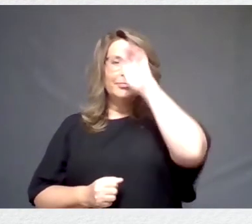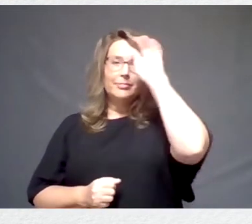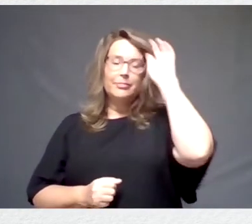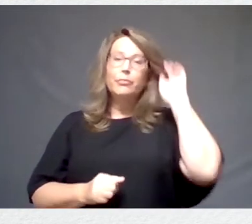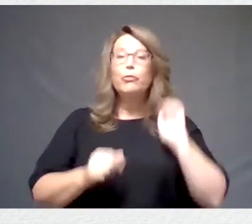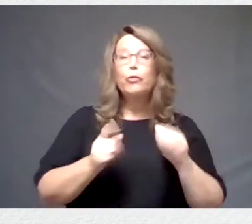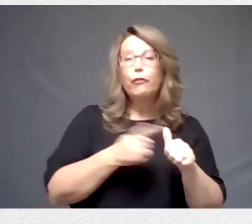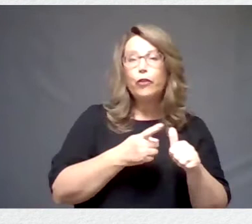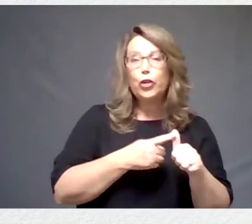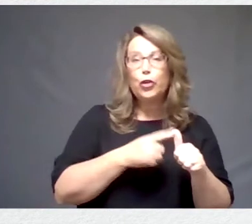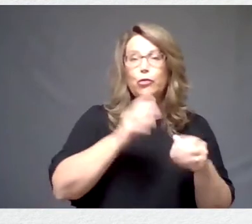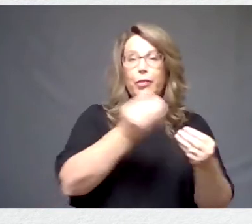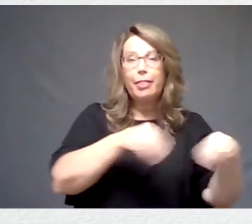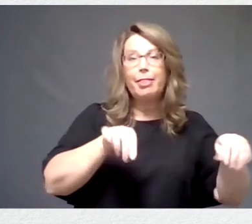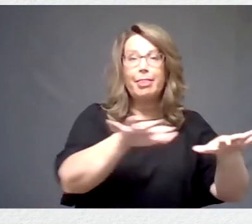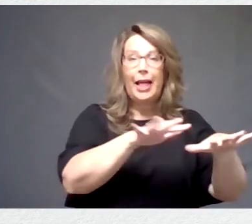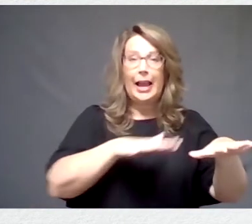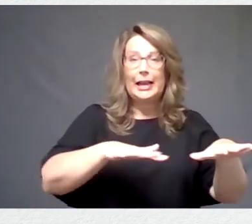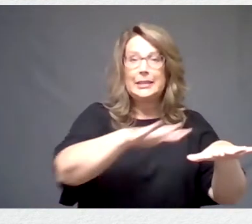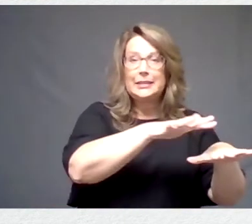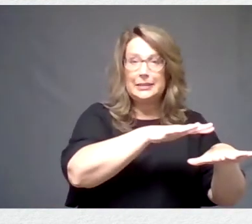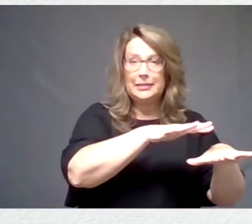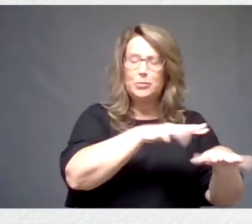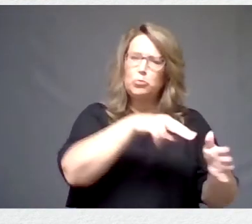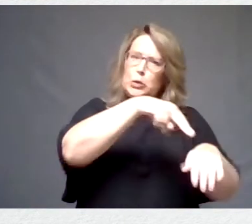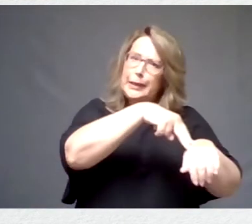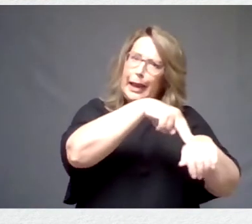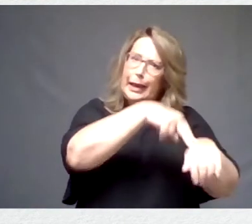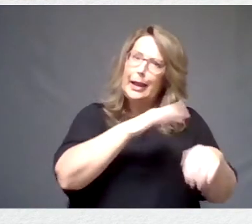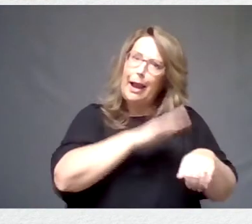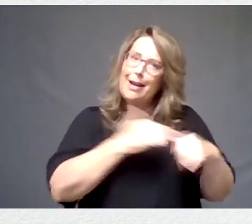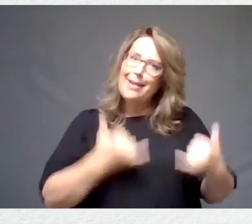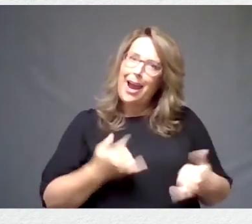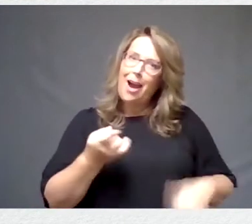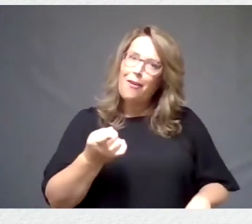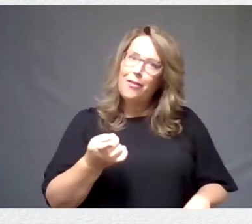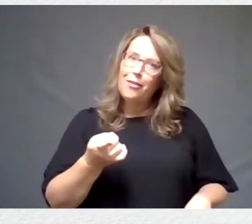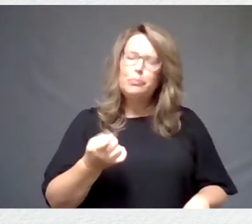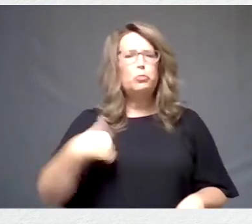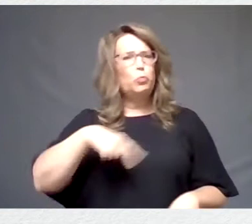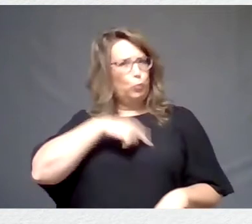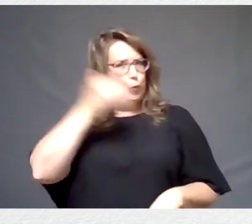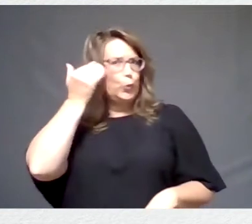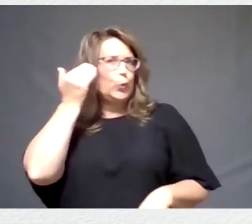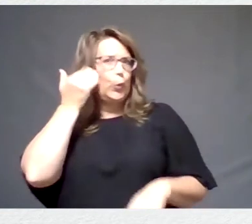Firstly, let's talk about the land. It's what we're standing on right now. We know lots about the land.